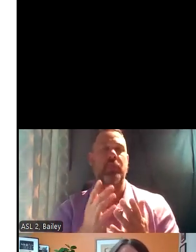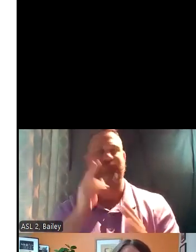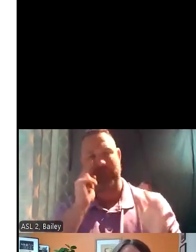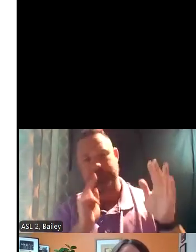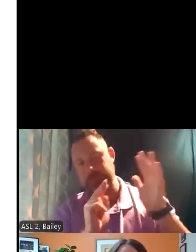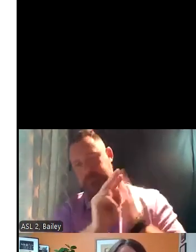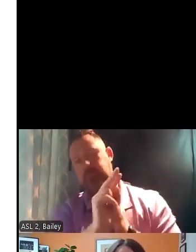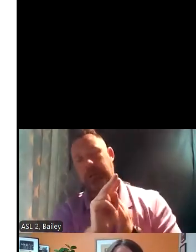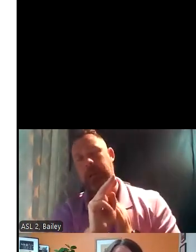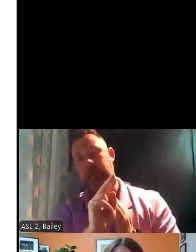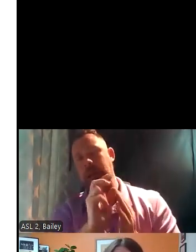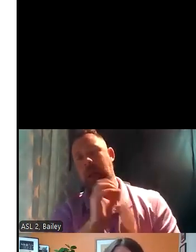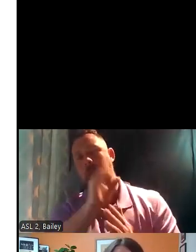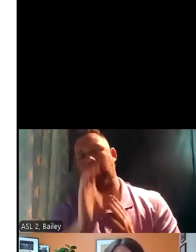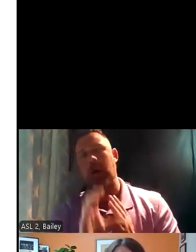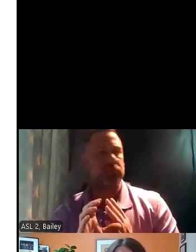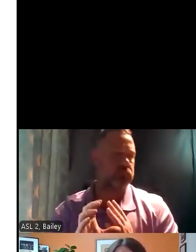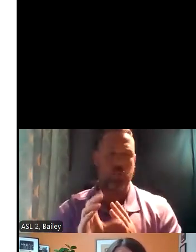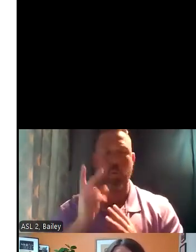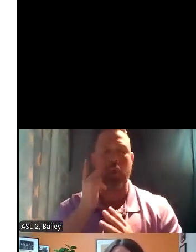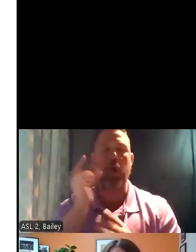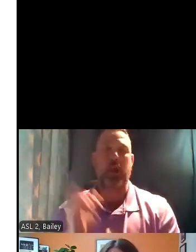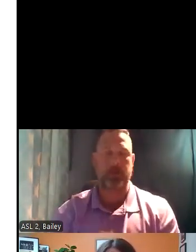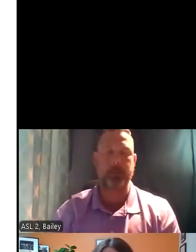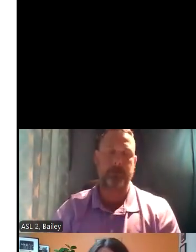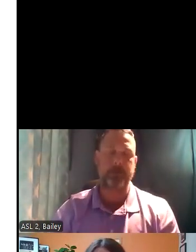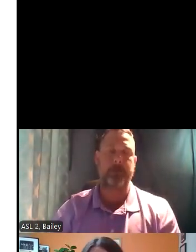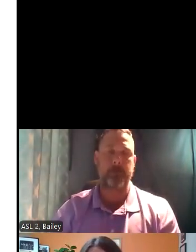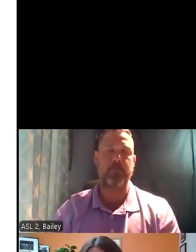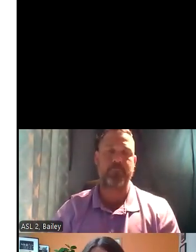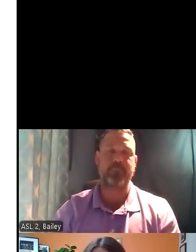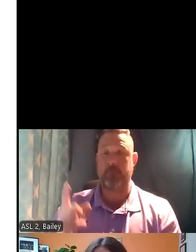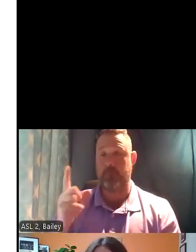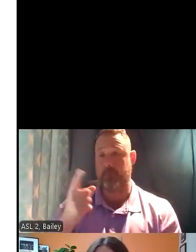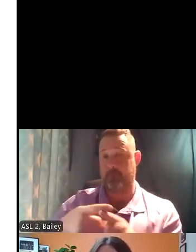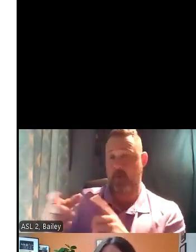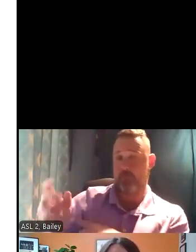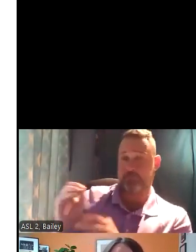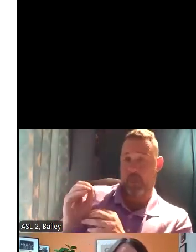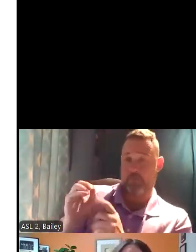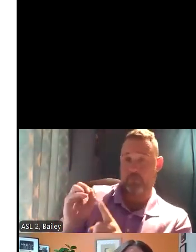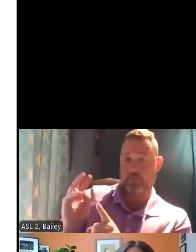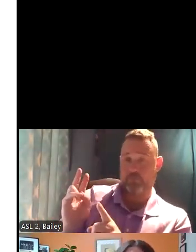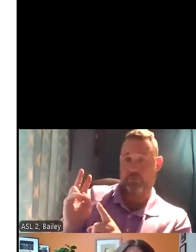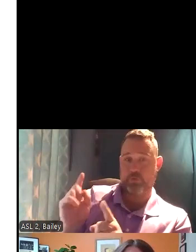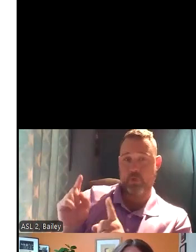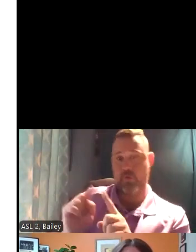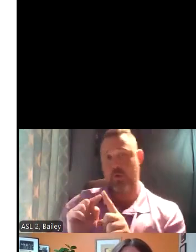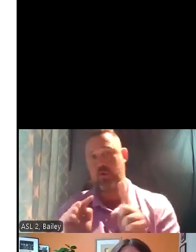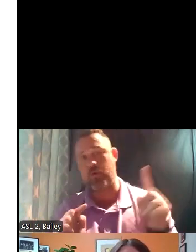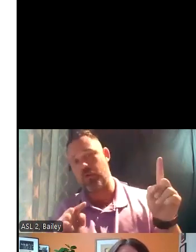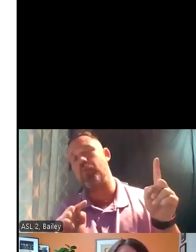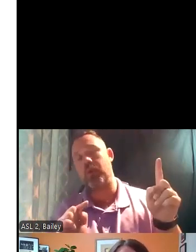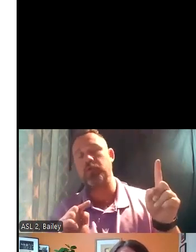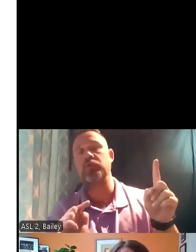of what a navigation path could look like, starting from none, which you can see there is very low, looking all the way up